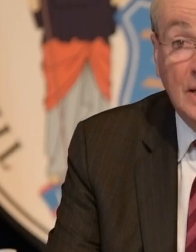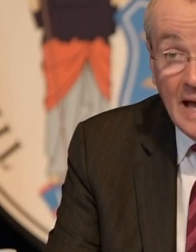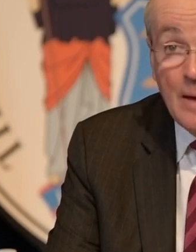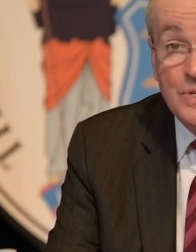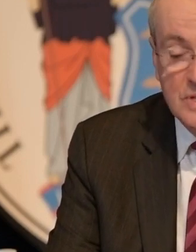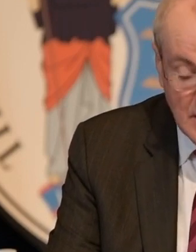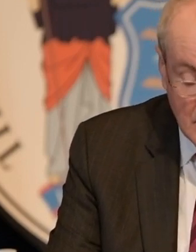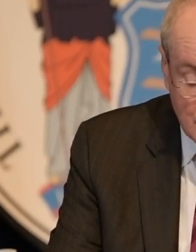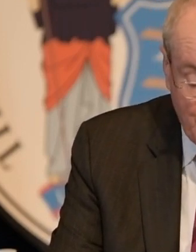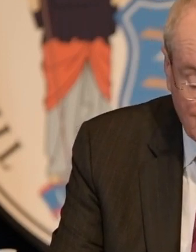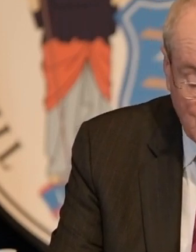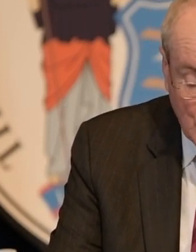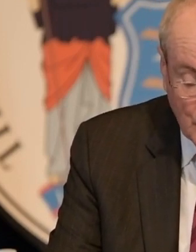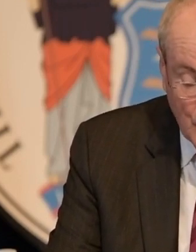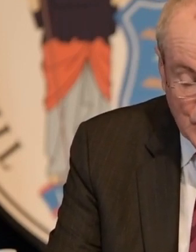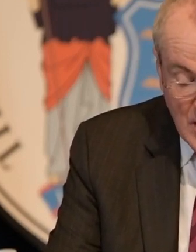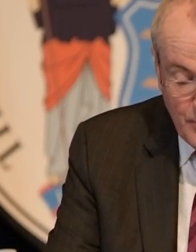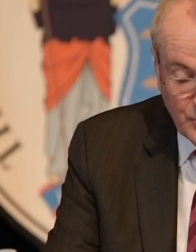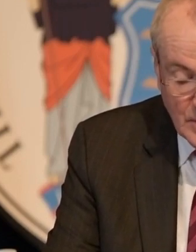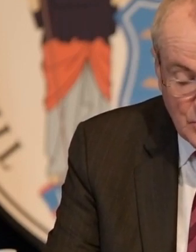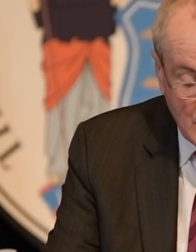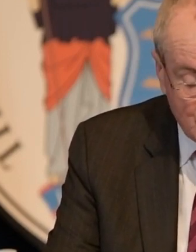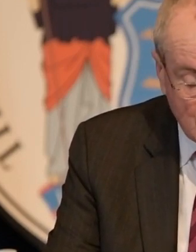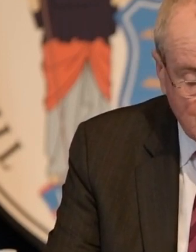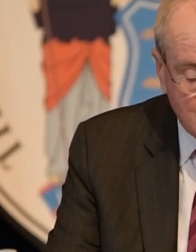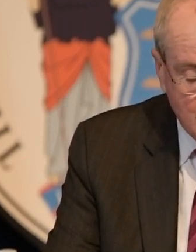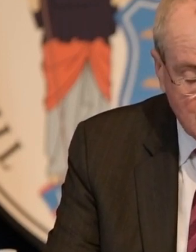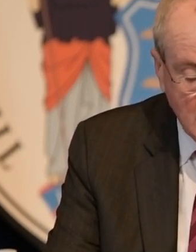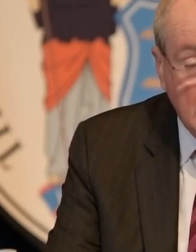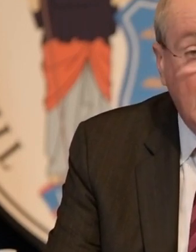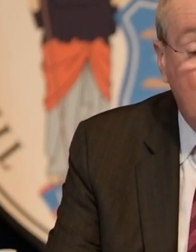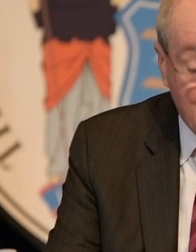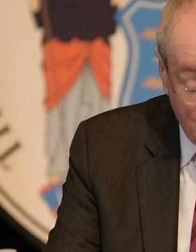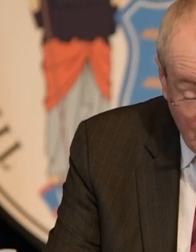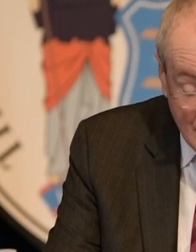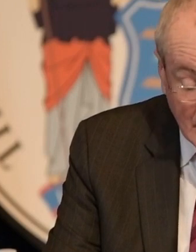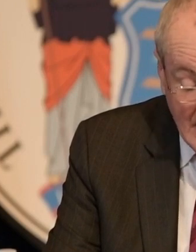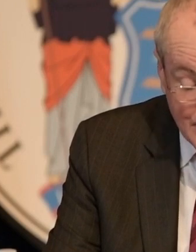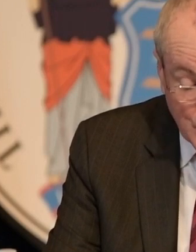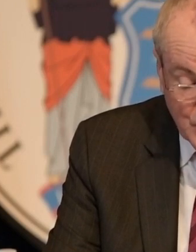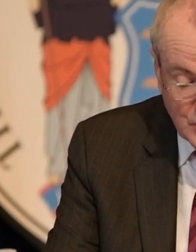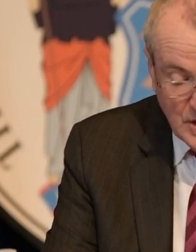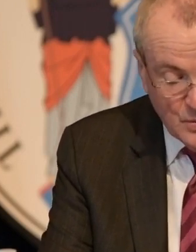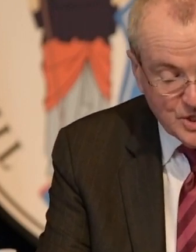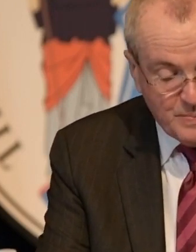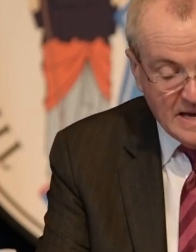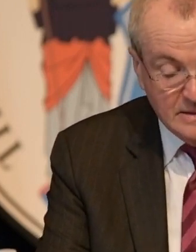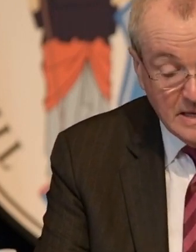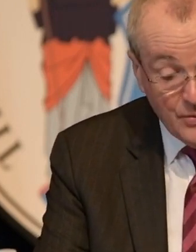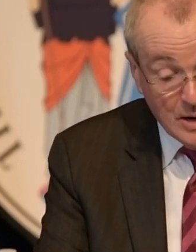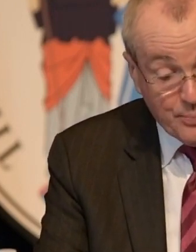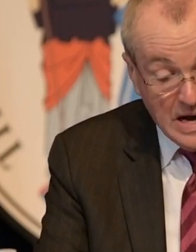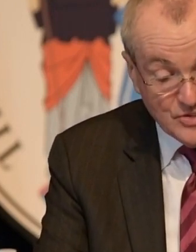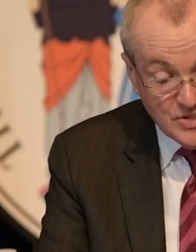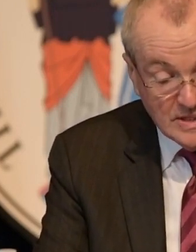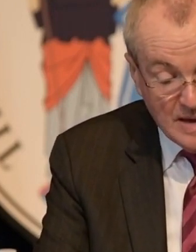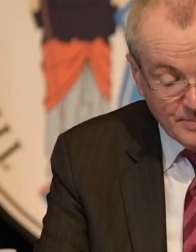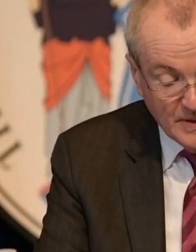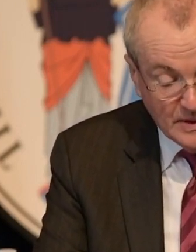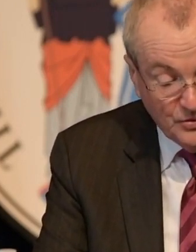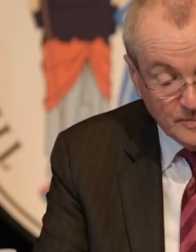Abbott Labs, to pick two good examples on new testing systems, and with our private labs, which continue to expand their